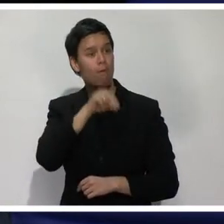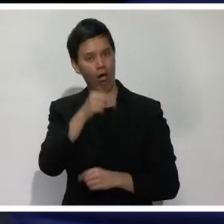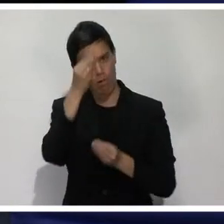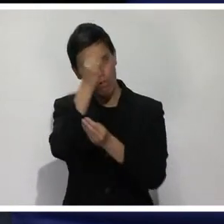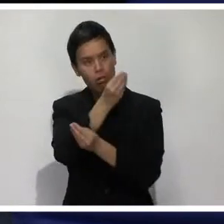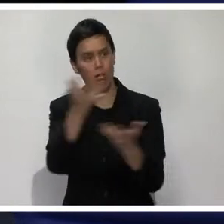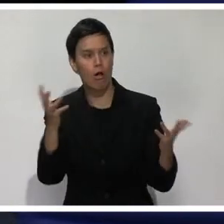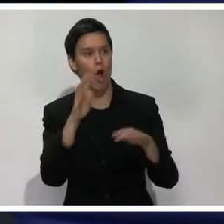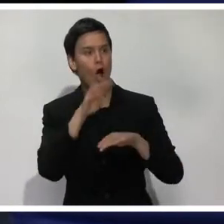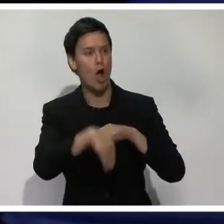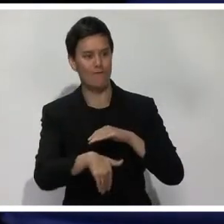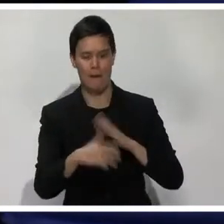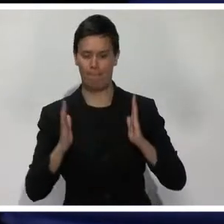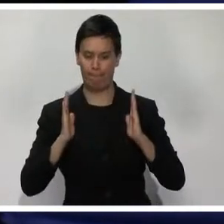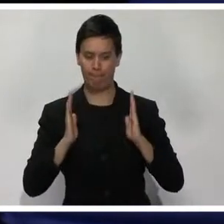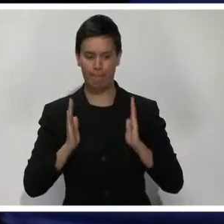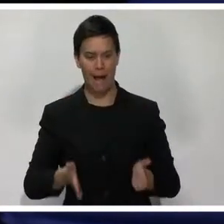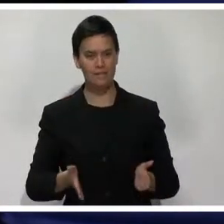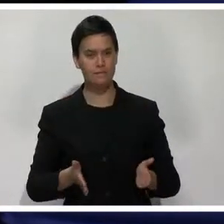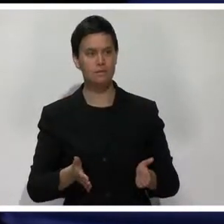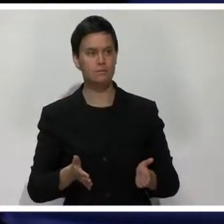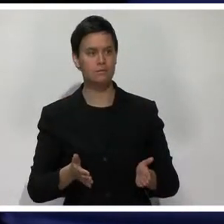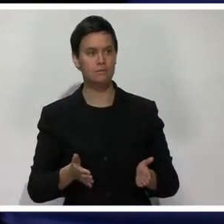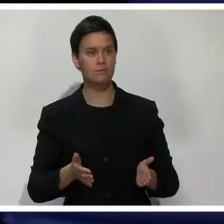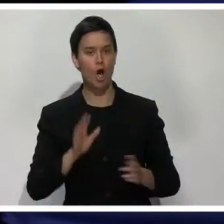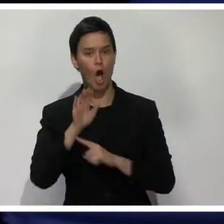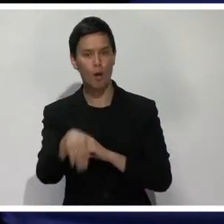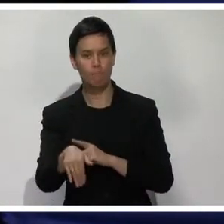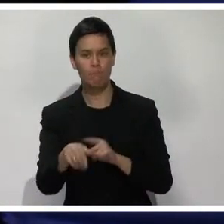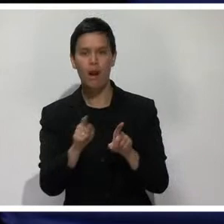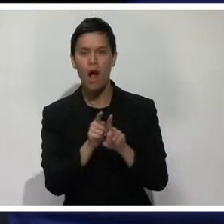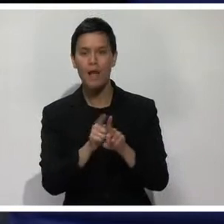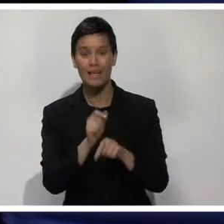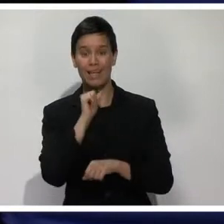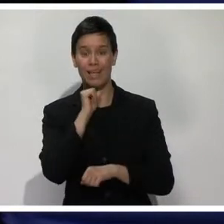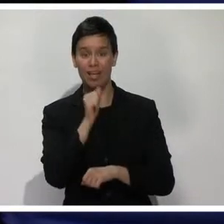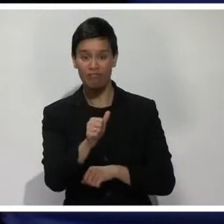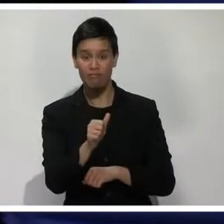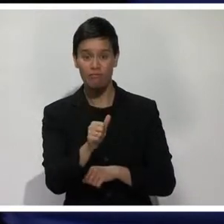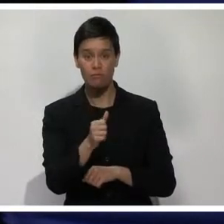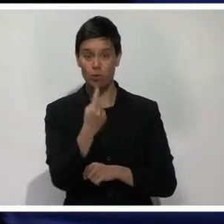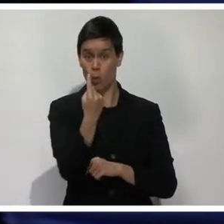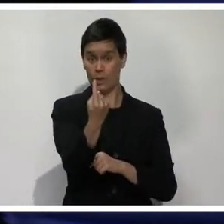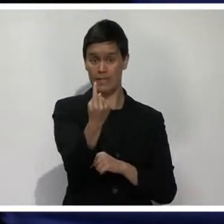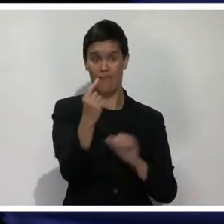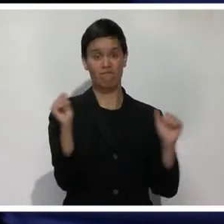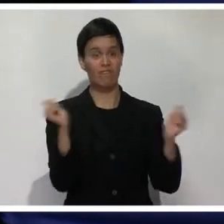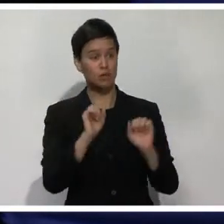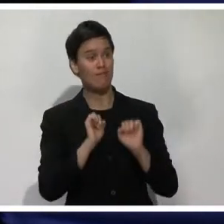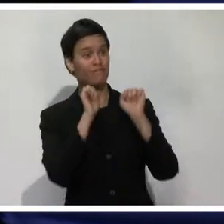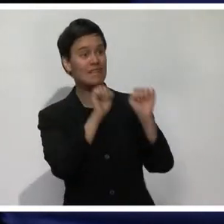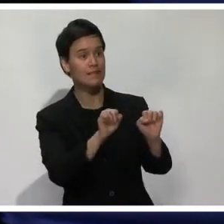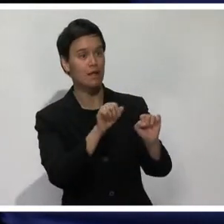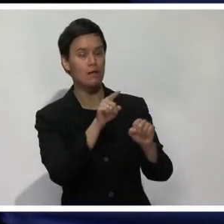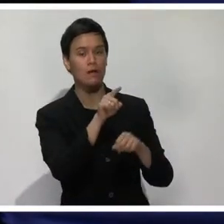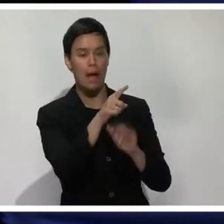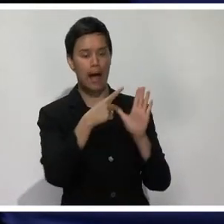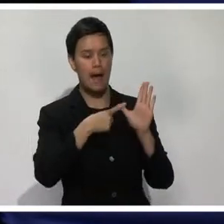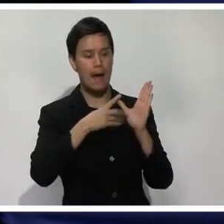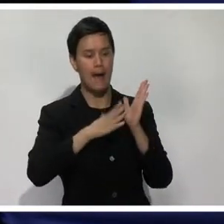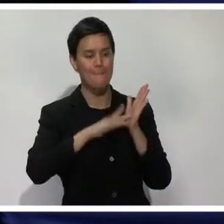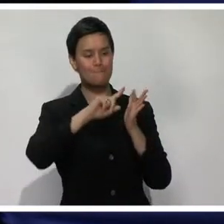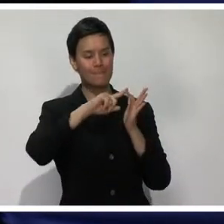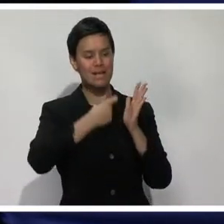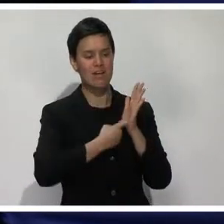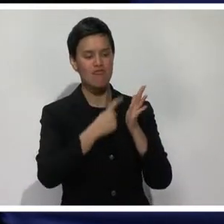what can happen? Still looking at the what enforcement might be necessary. However, it was really just wanting